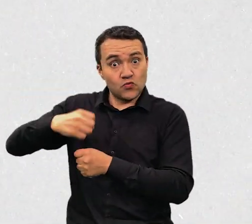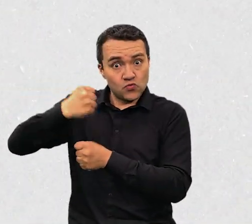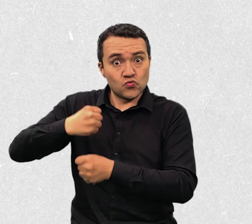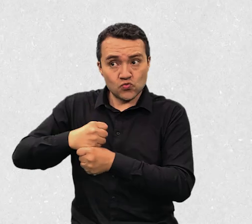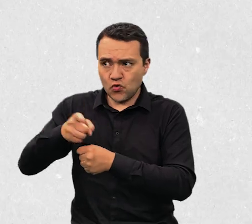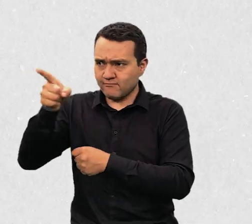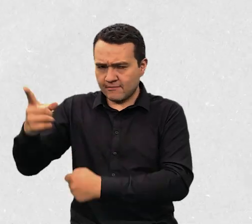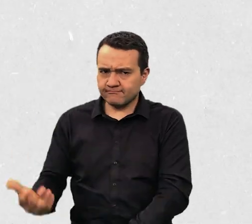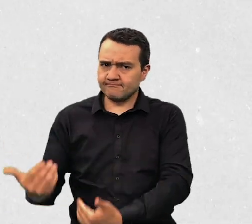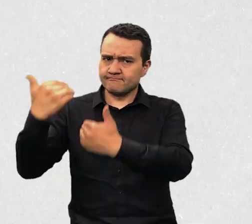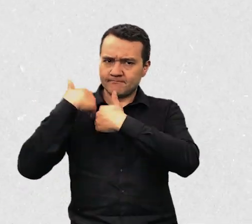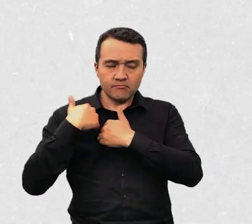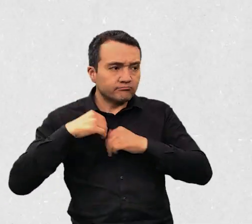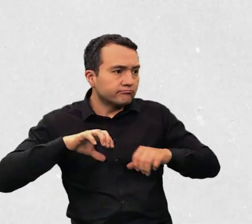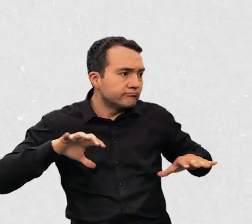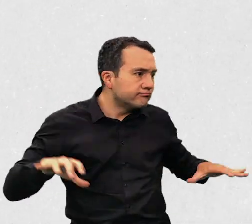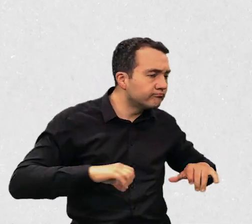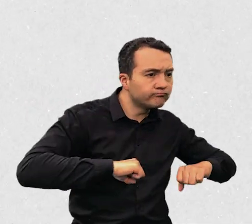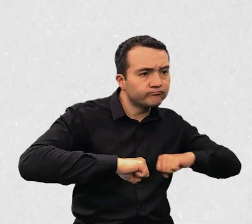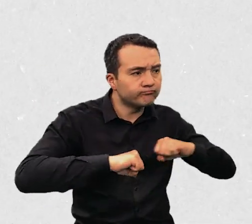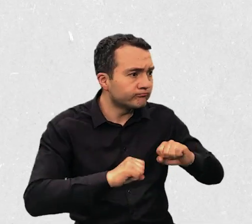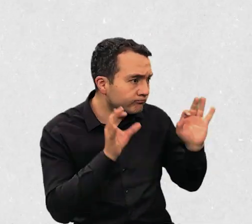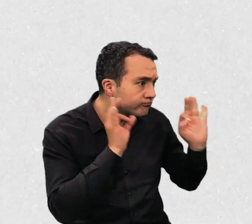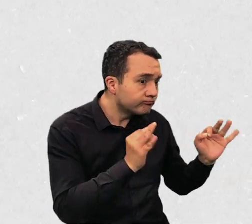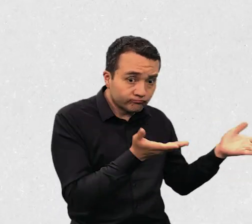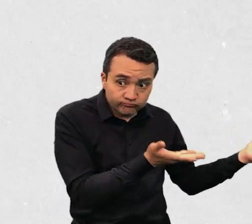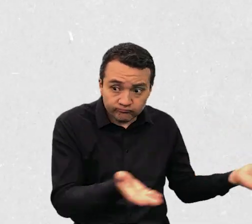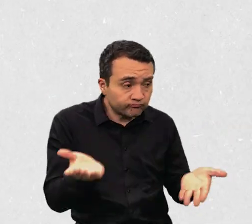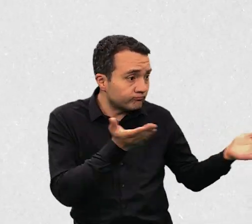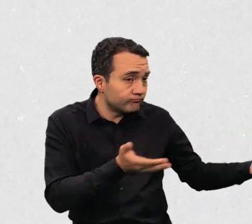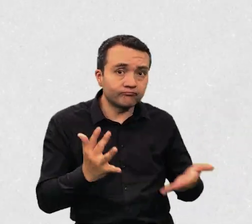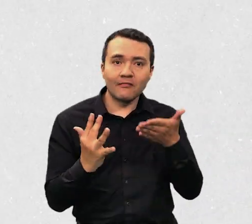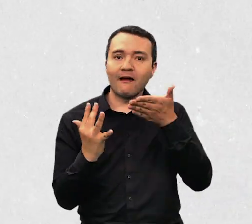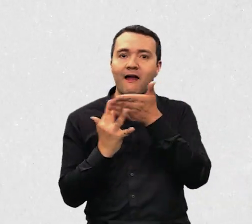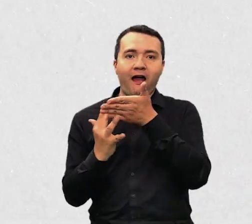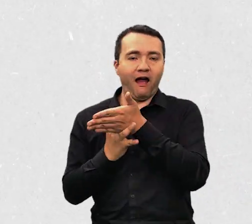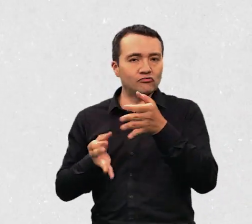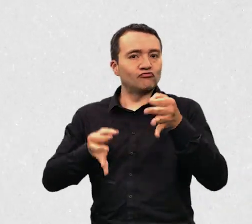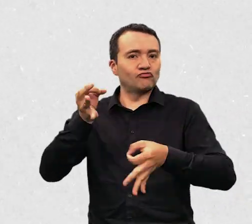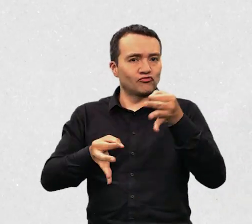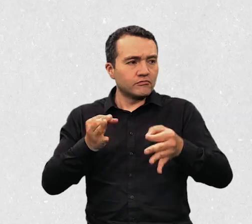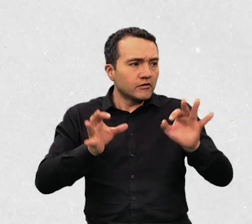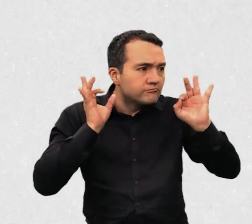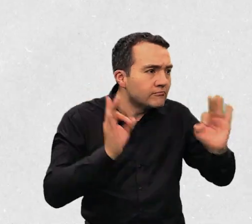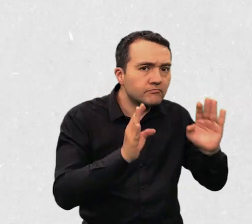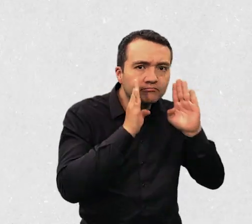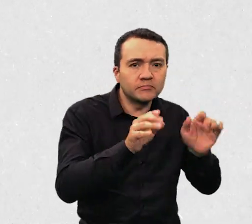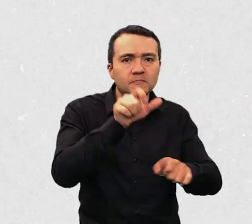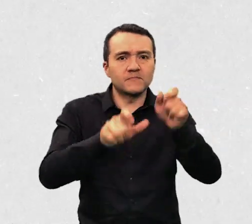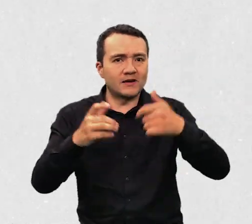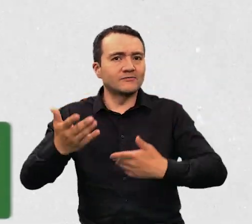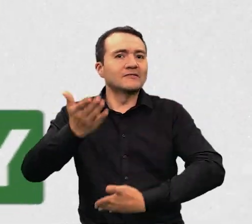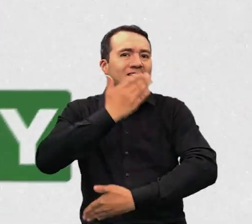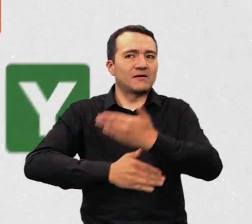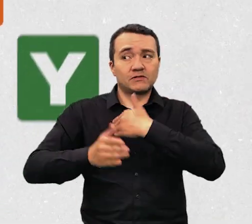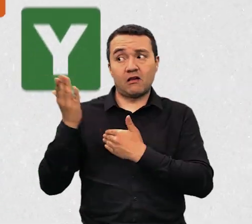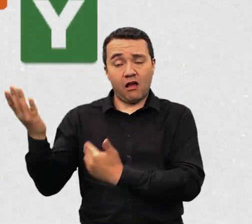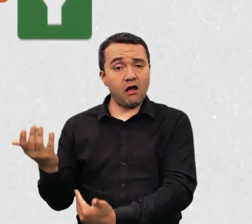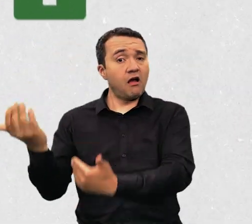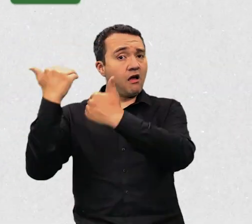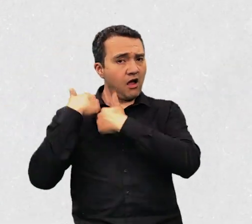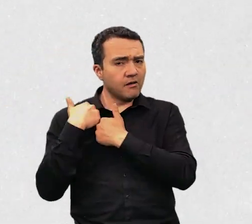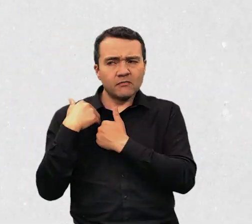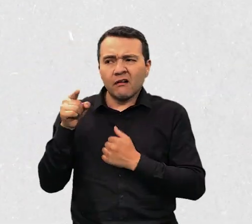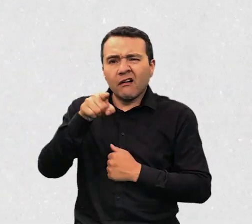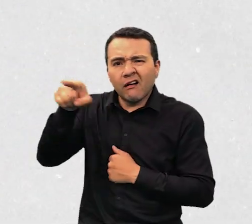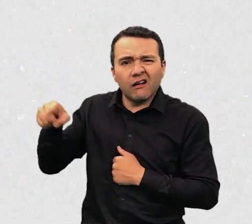Officials of the courts and tribunals shall assume an active role in guaranteeing access to justice for persons with disabilities, for which they